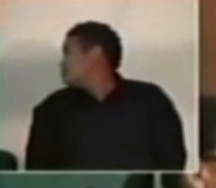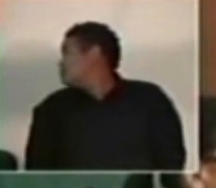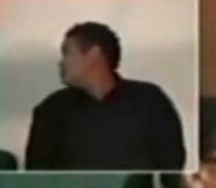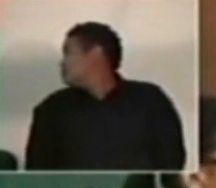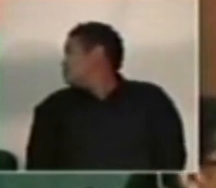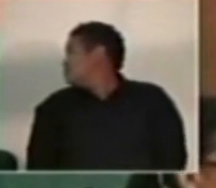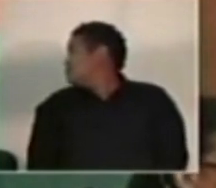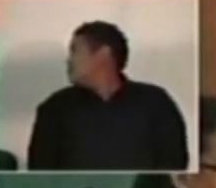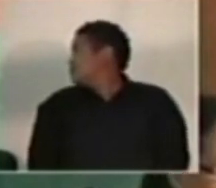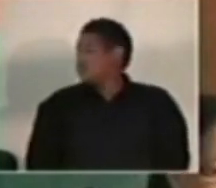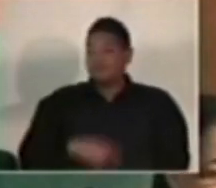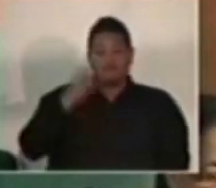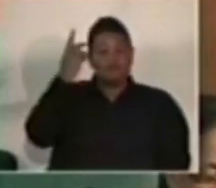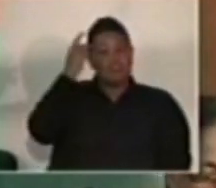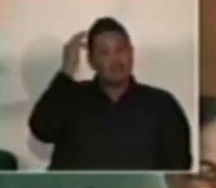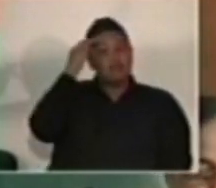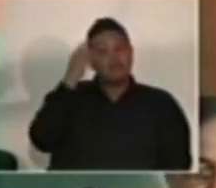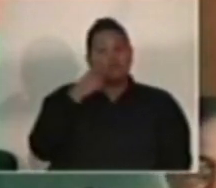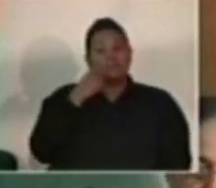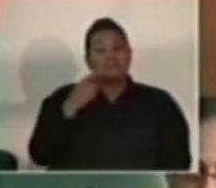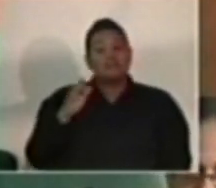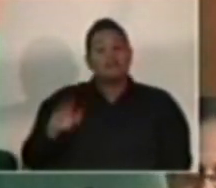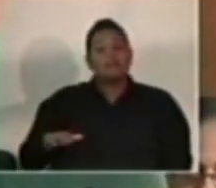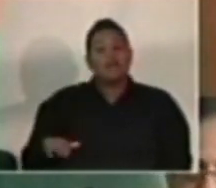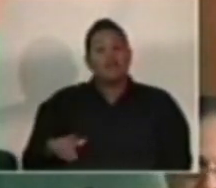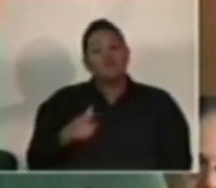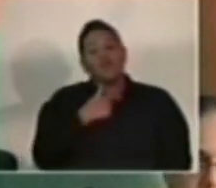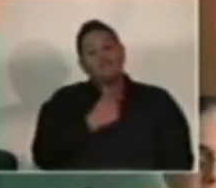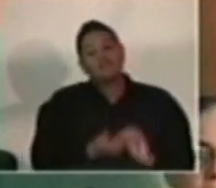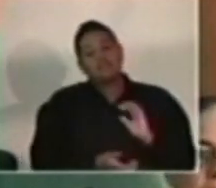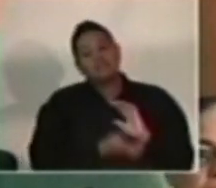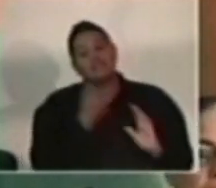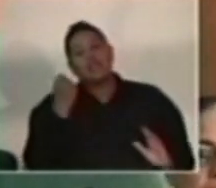it was said here in this parliament that you have taken the project from the minister.